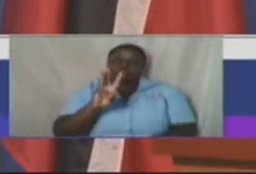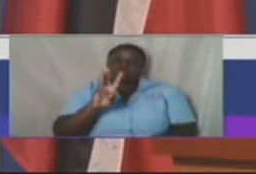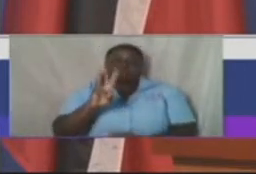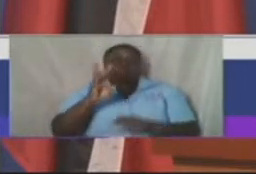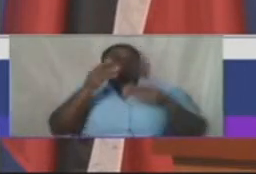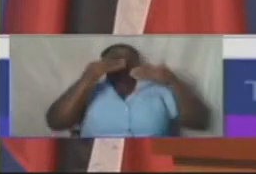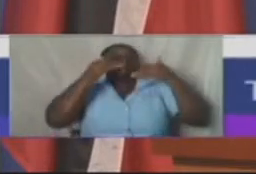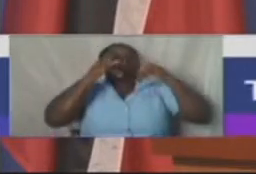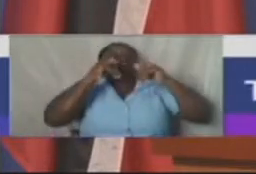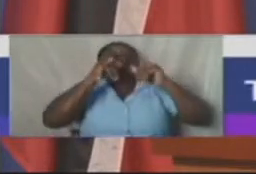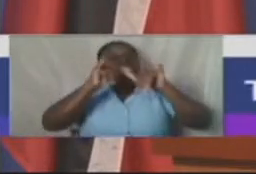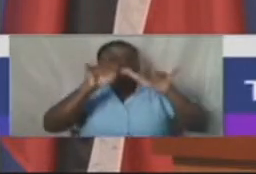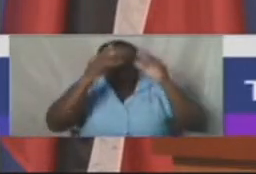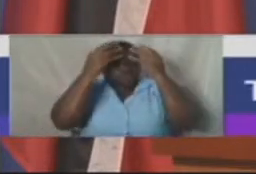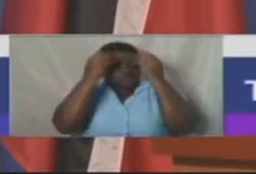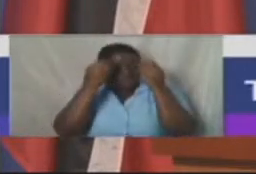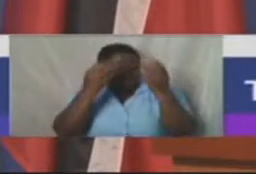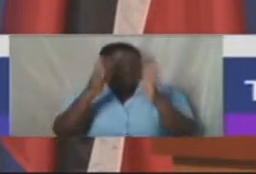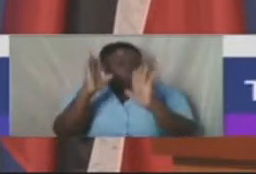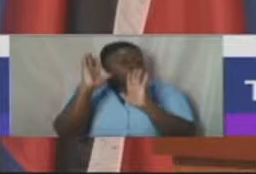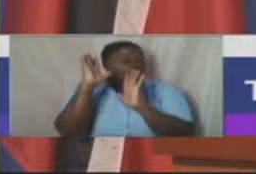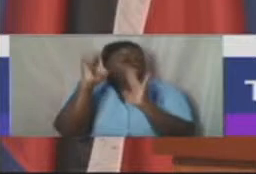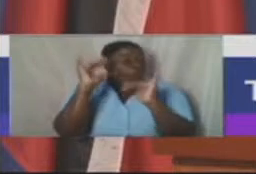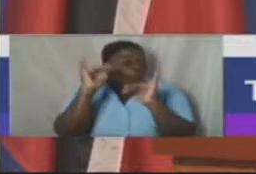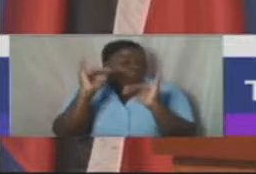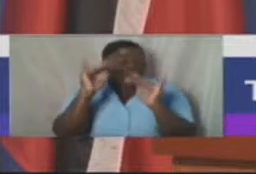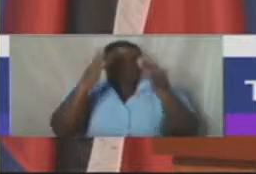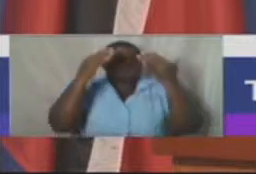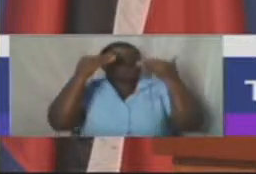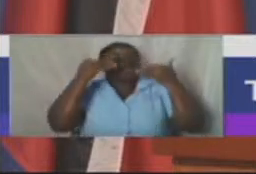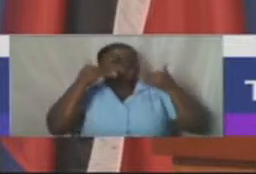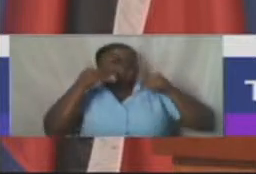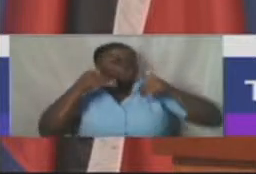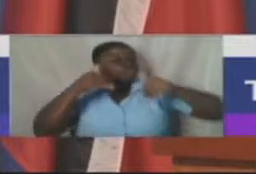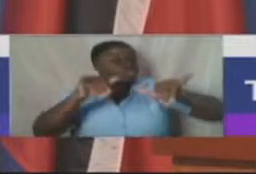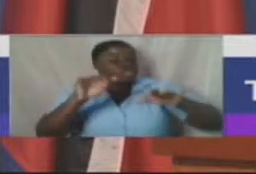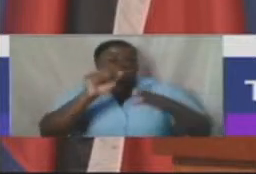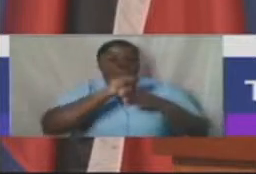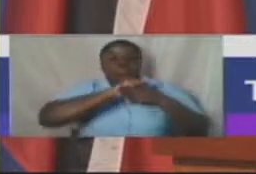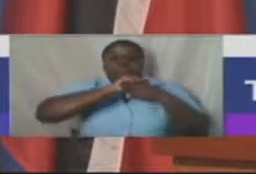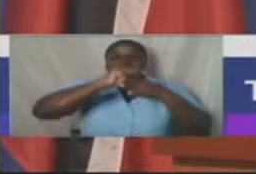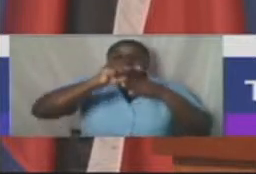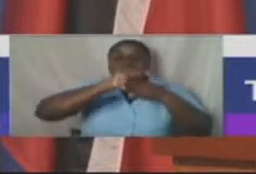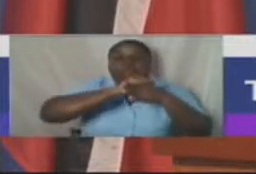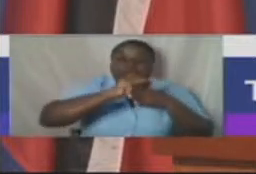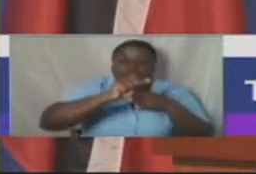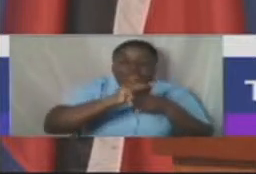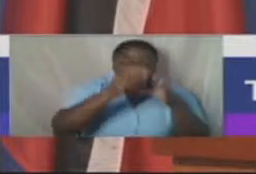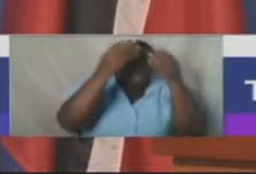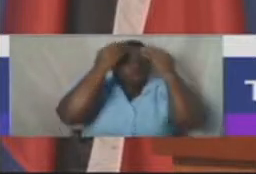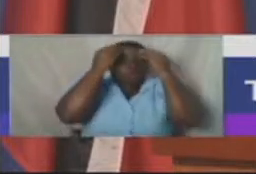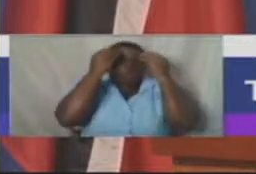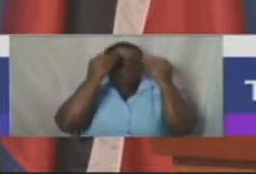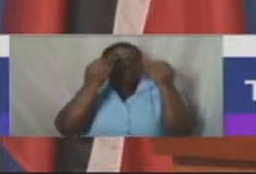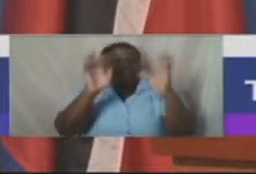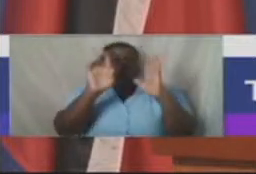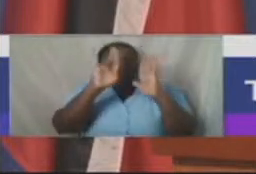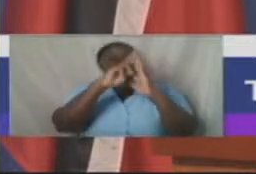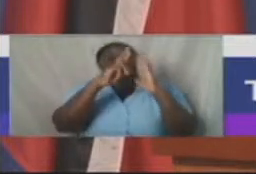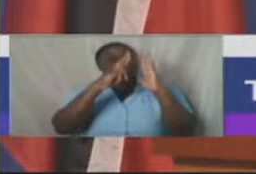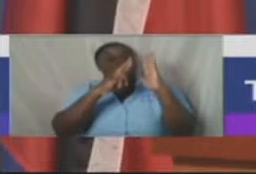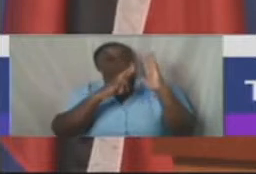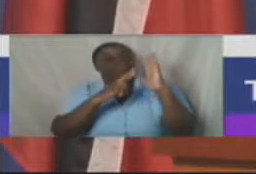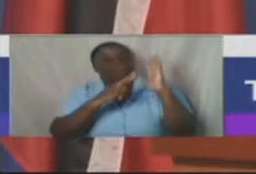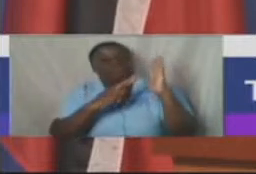system. We hope and we believe that if we continue practicing the measures that we have requested and humbly